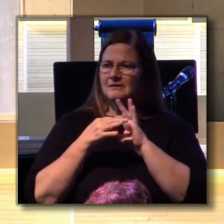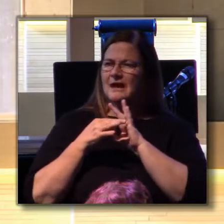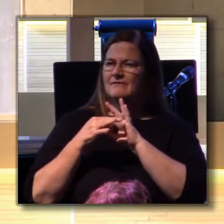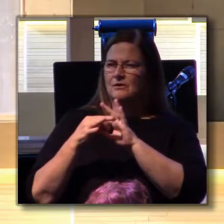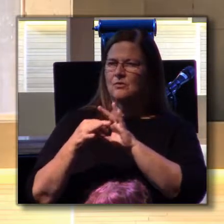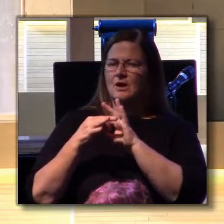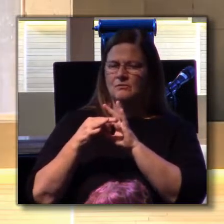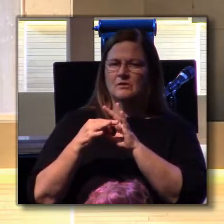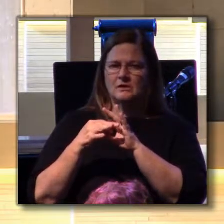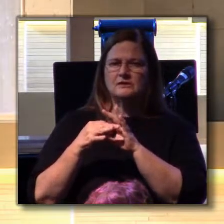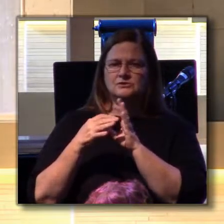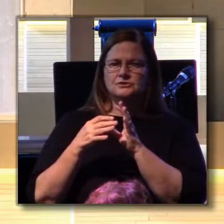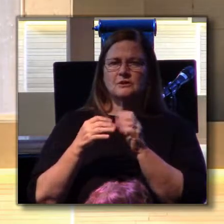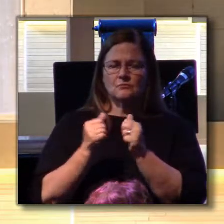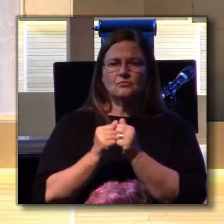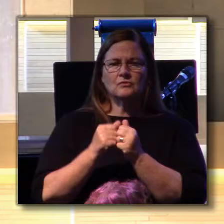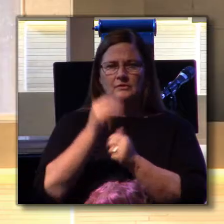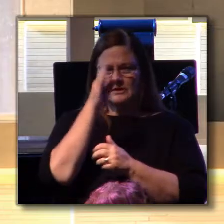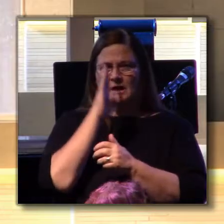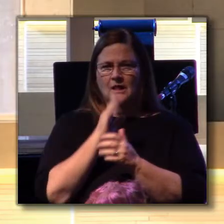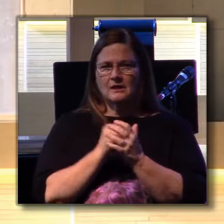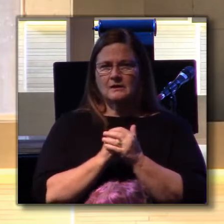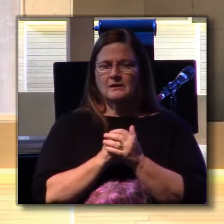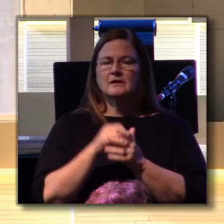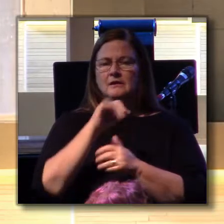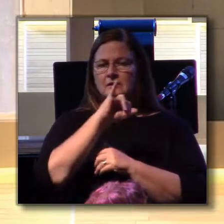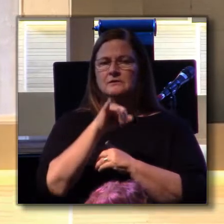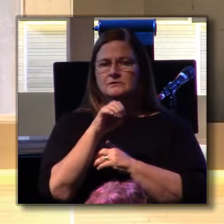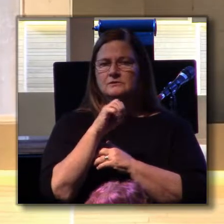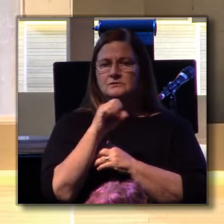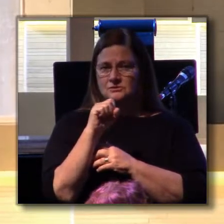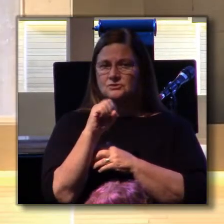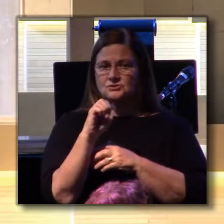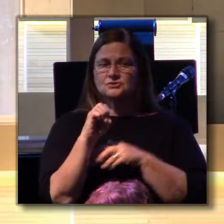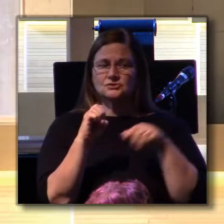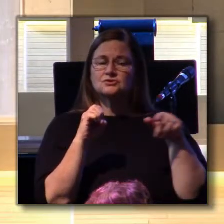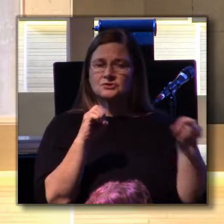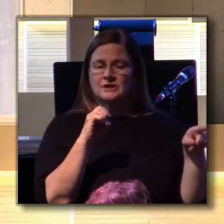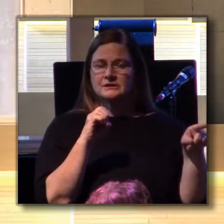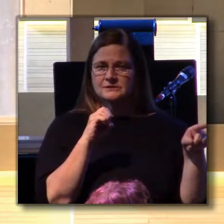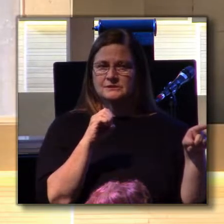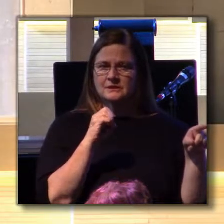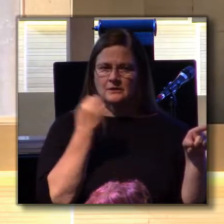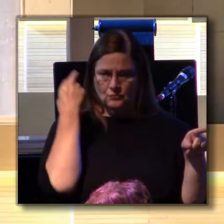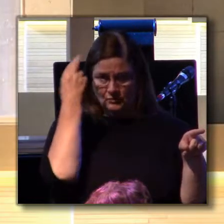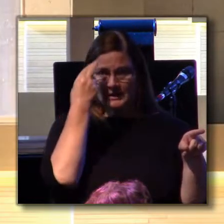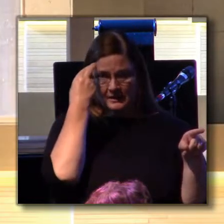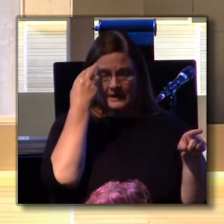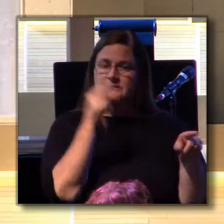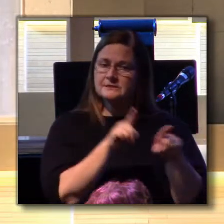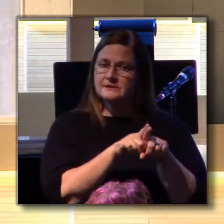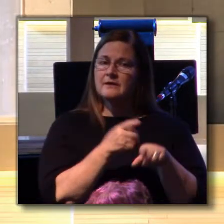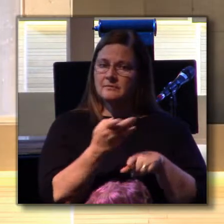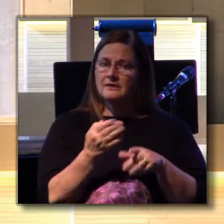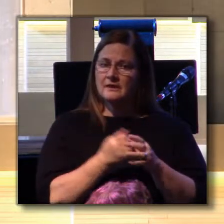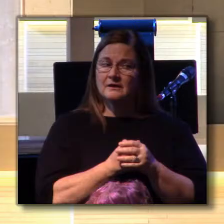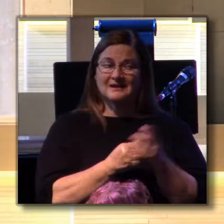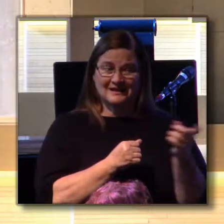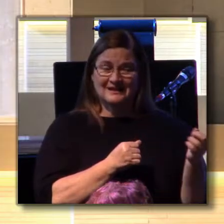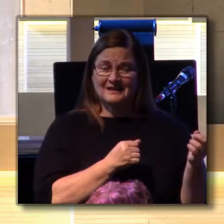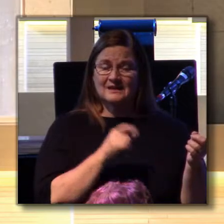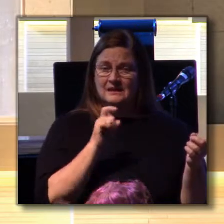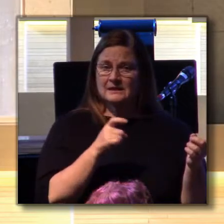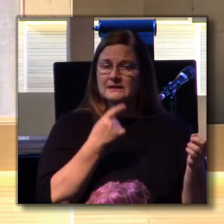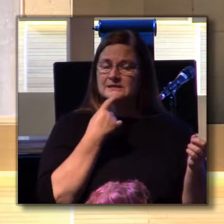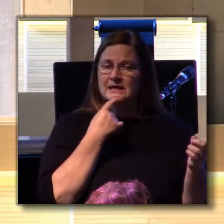And Jesse came to that point. And he literally had to say, God, I